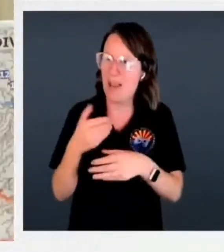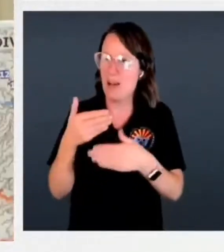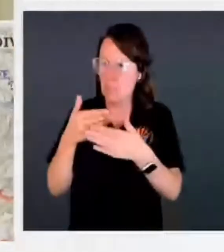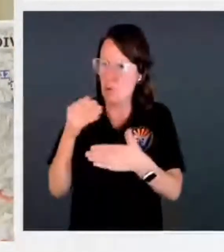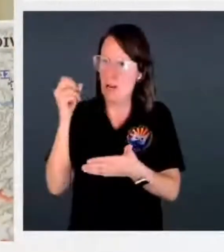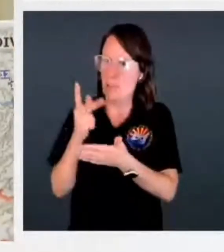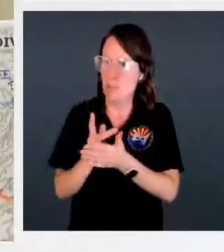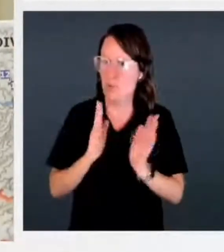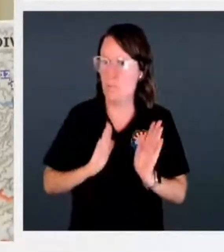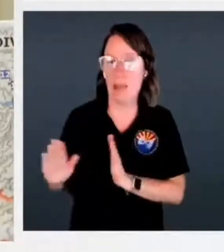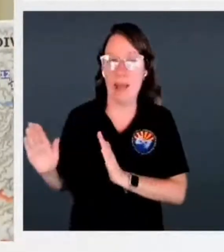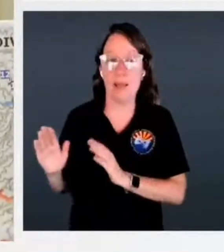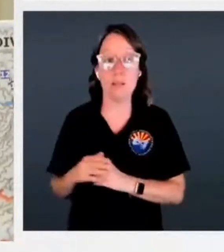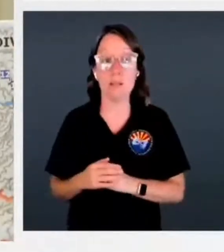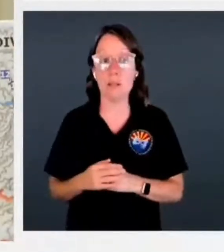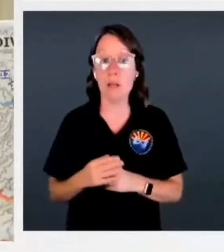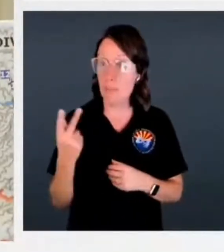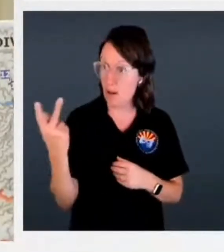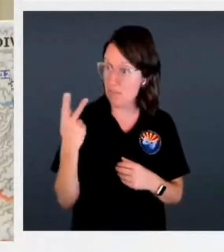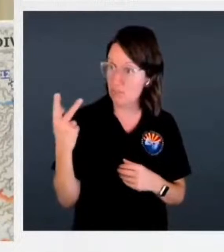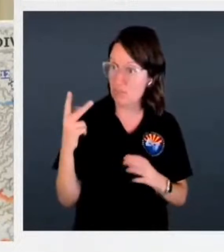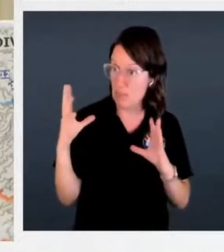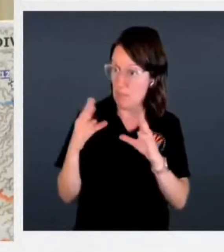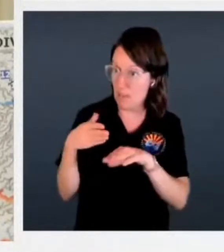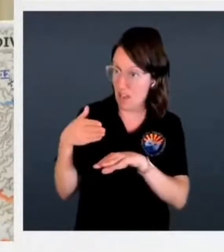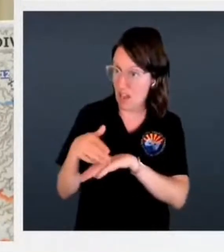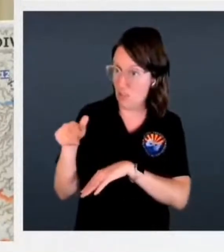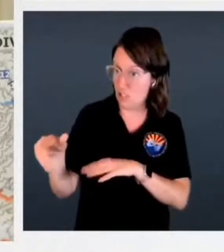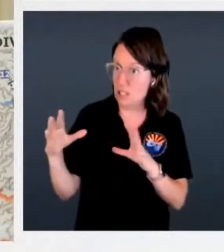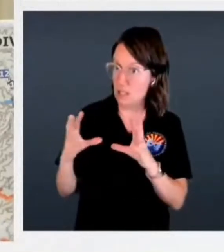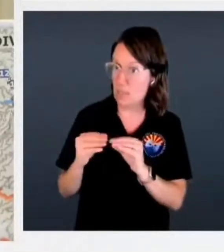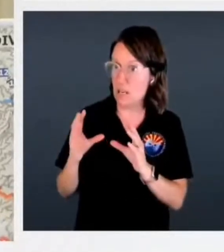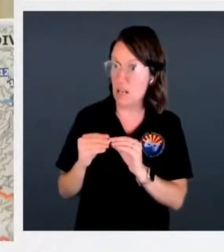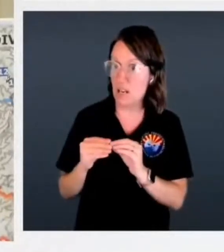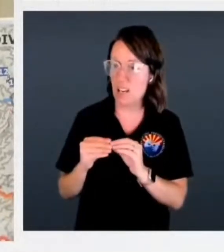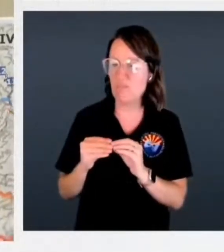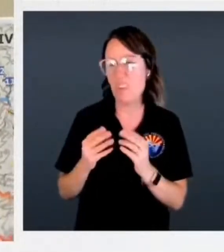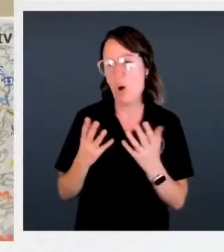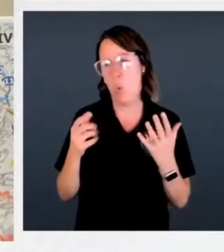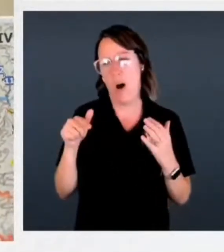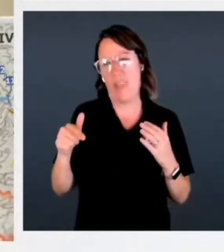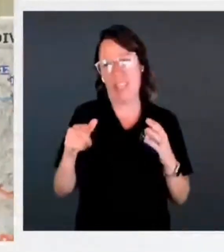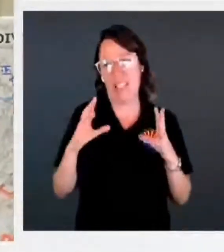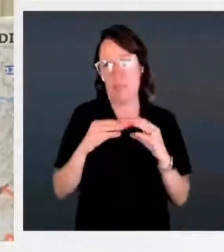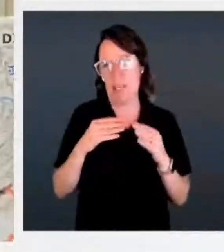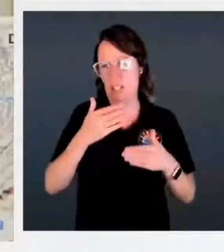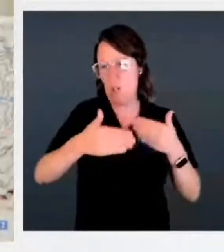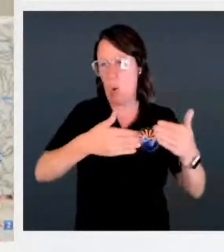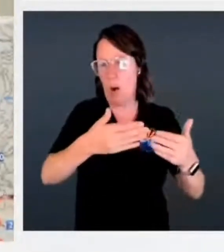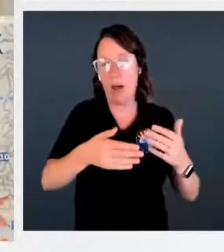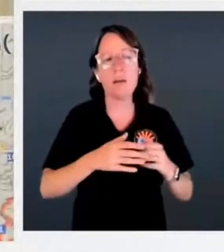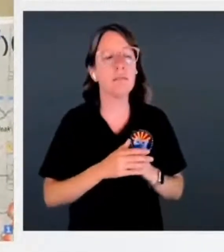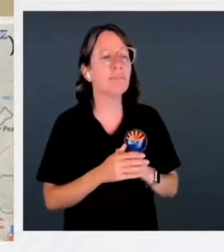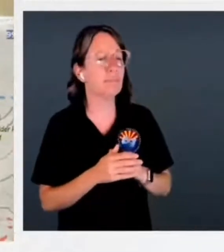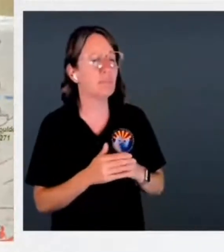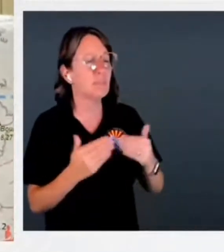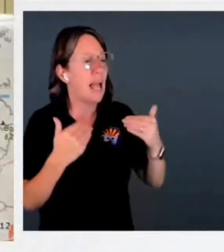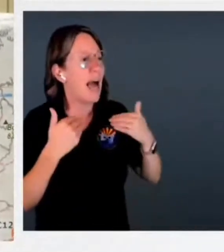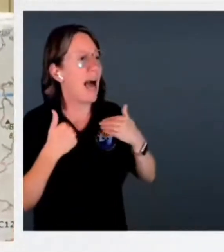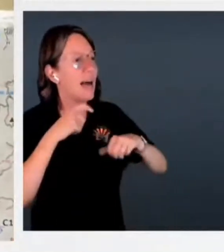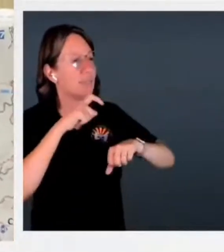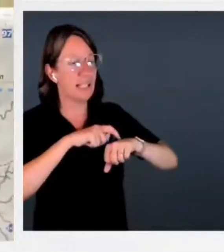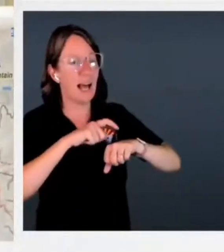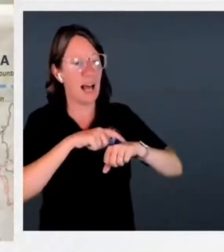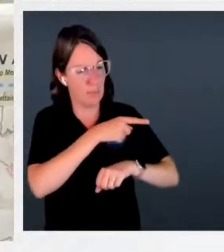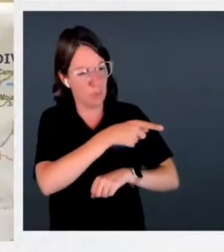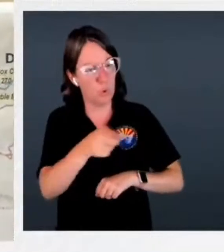How about if I get together with you offline after this, so this doesn't take up the meeting? Thank you. Yeah, we'll have plenty of time with all these folks